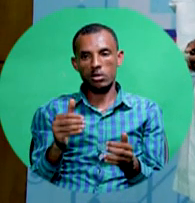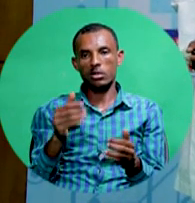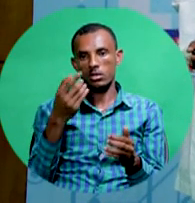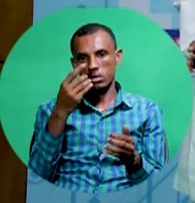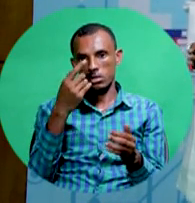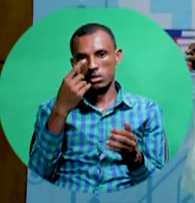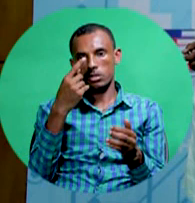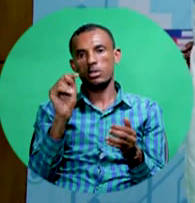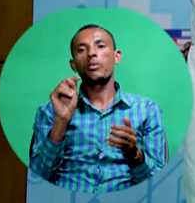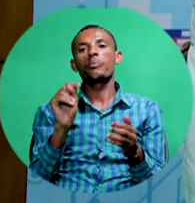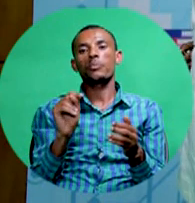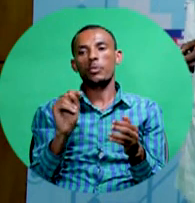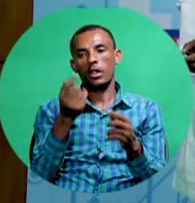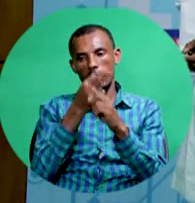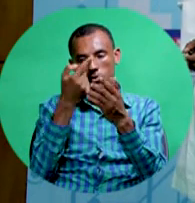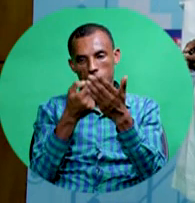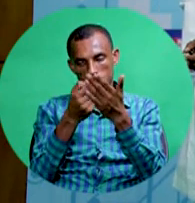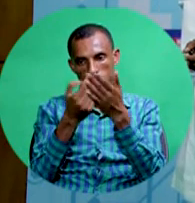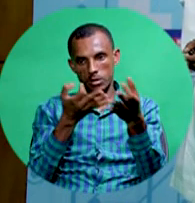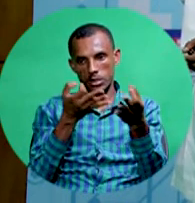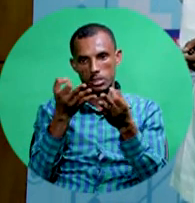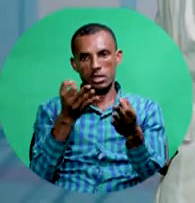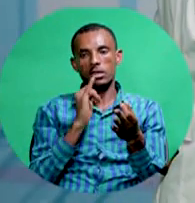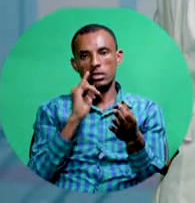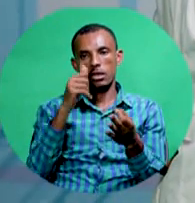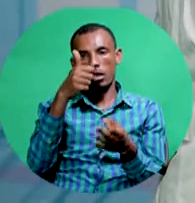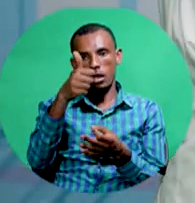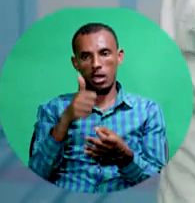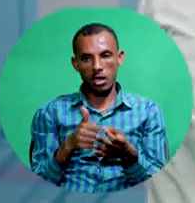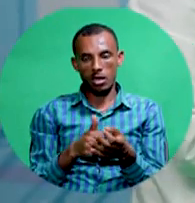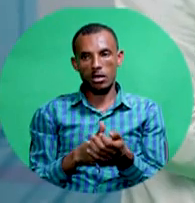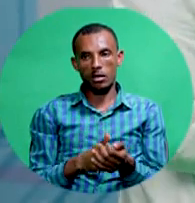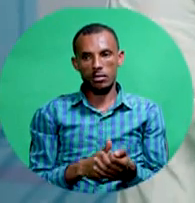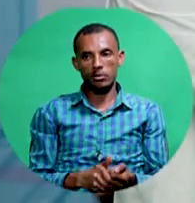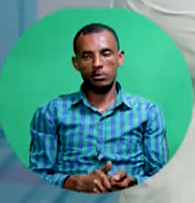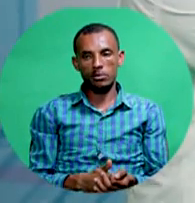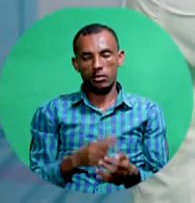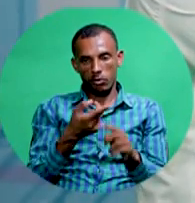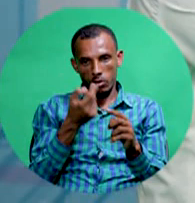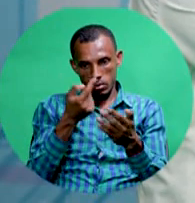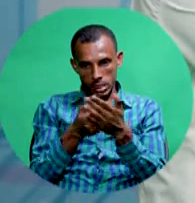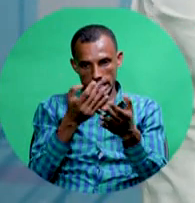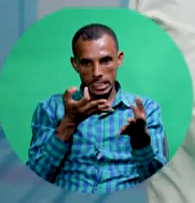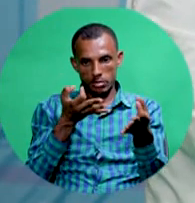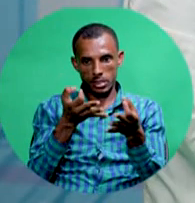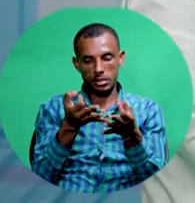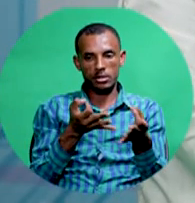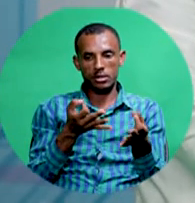derivative of this expression with respect to x is simple, it is a. This is it. From this